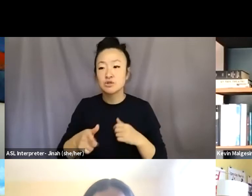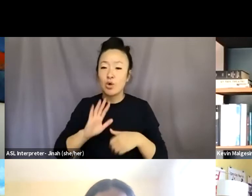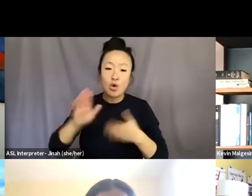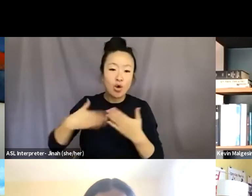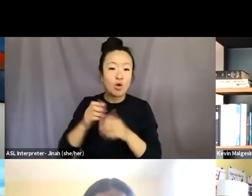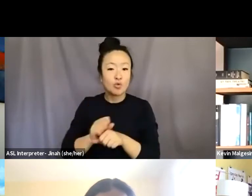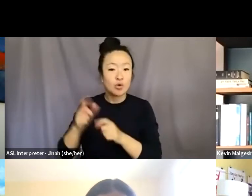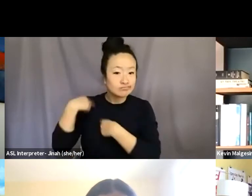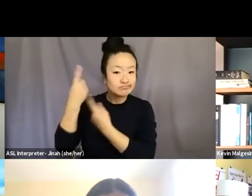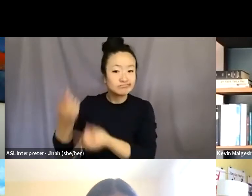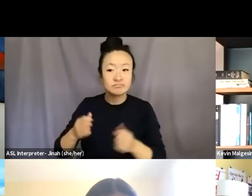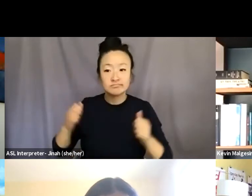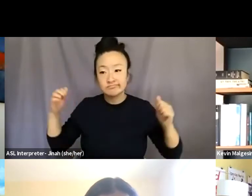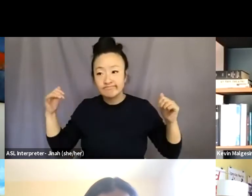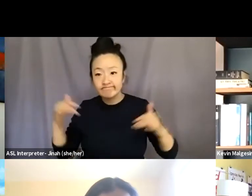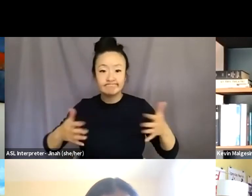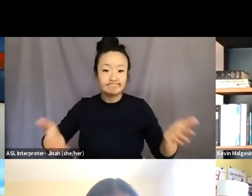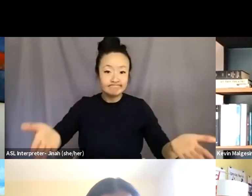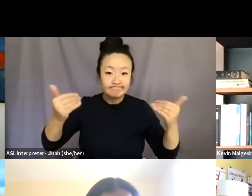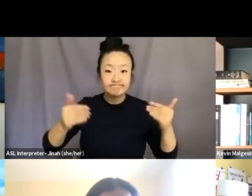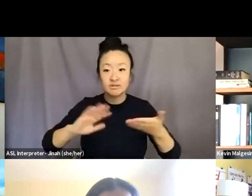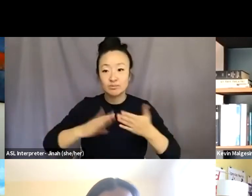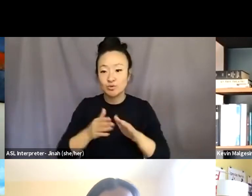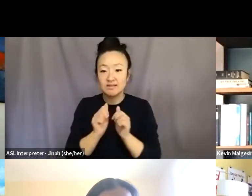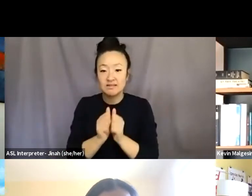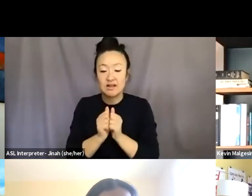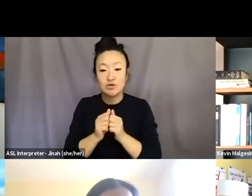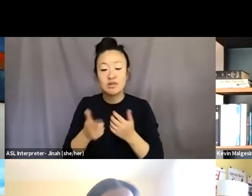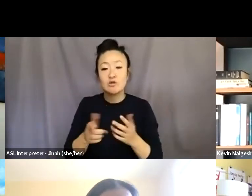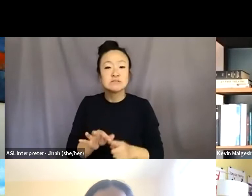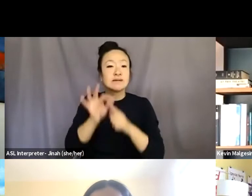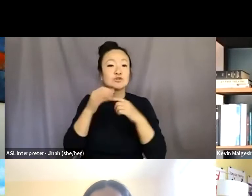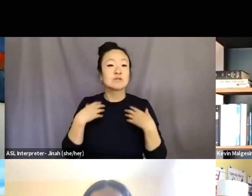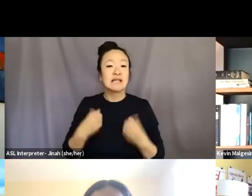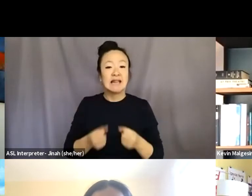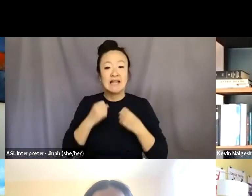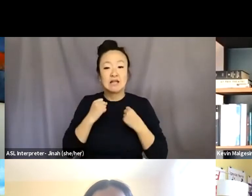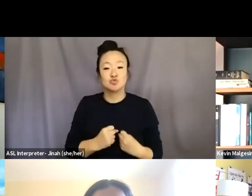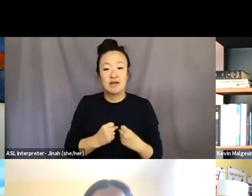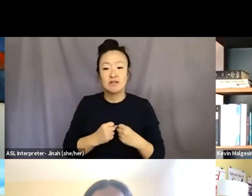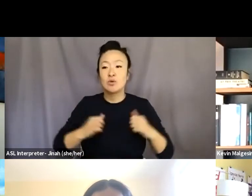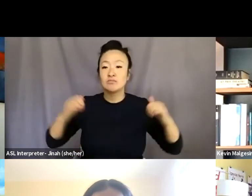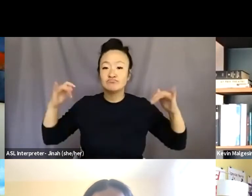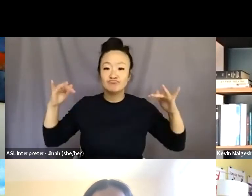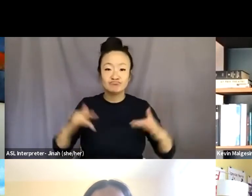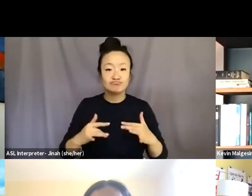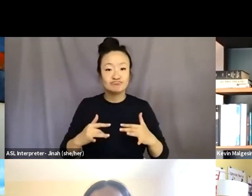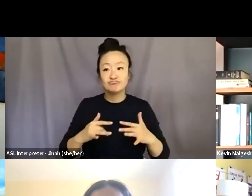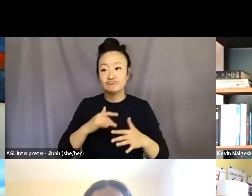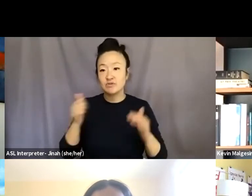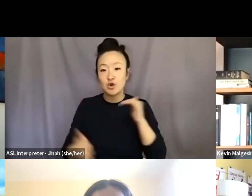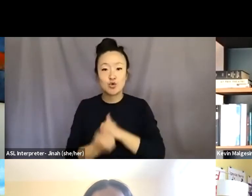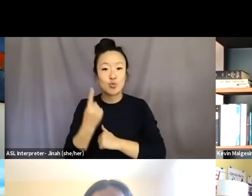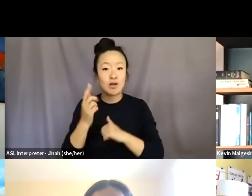a special healing and the strength that comes from when people come together under one roof and exchange